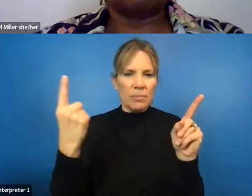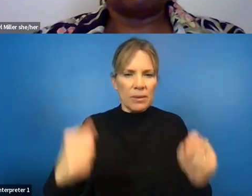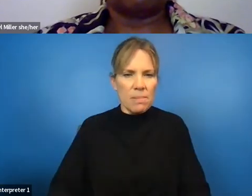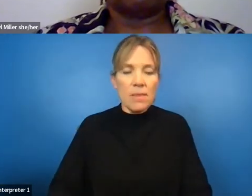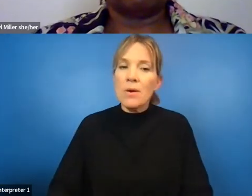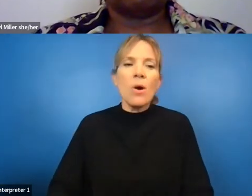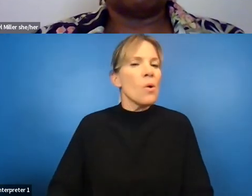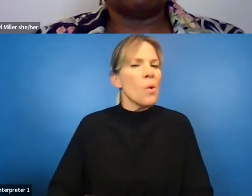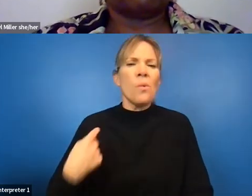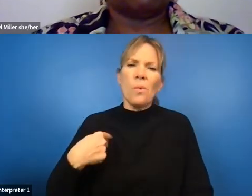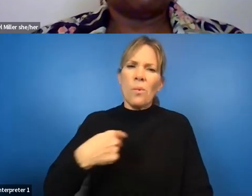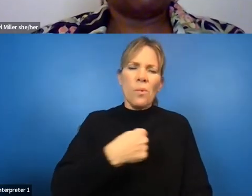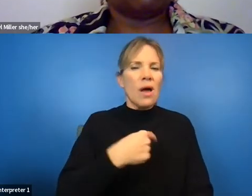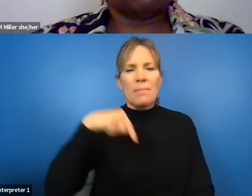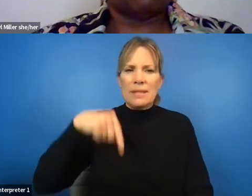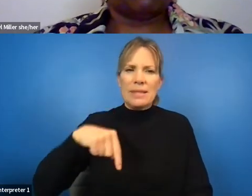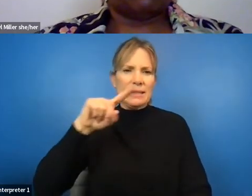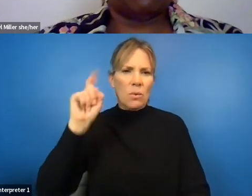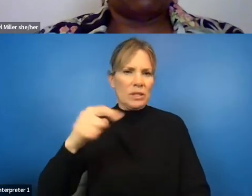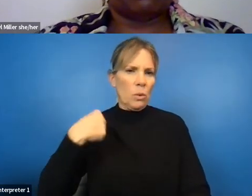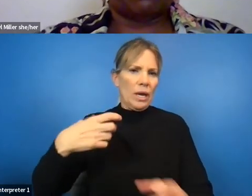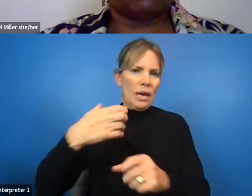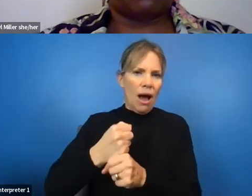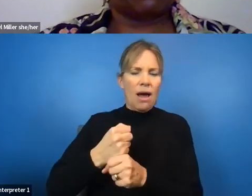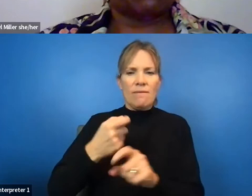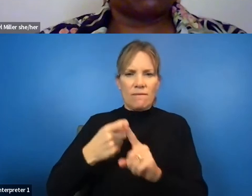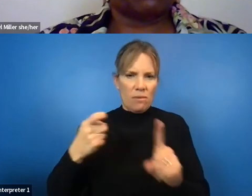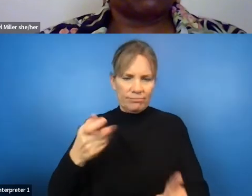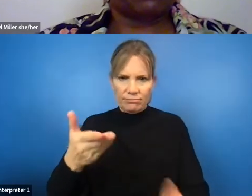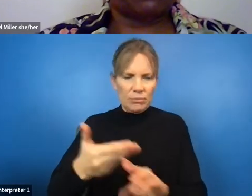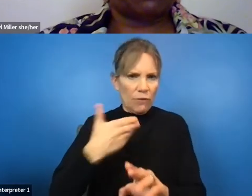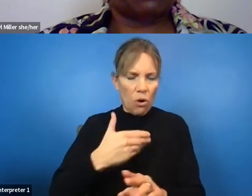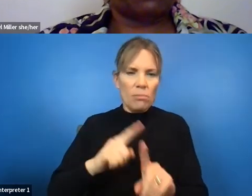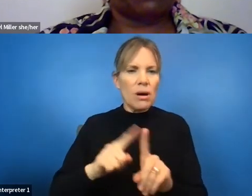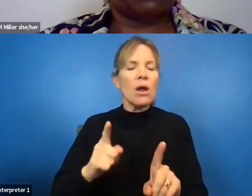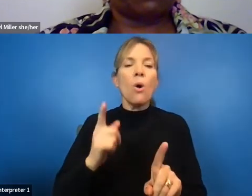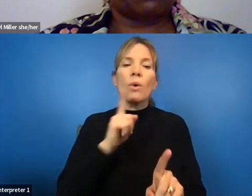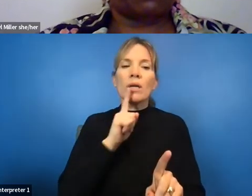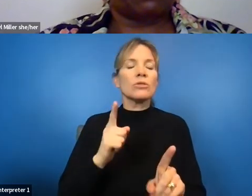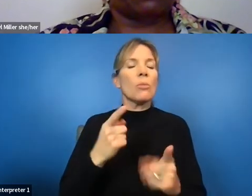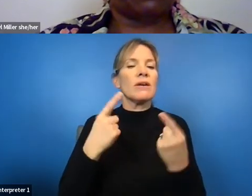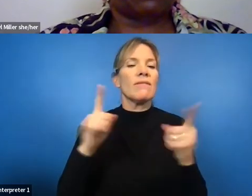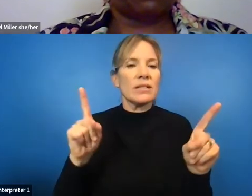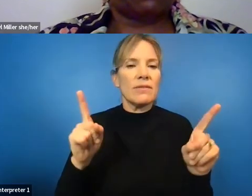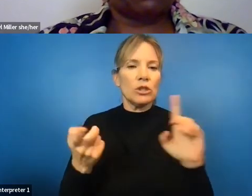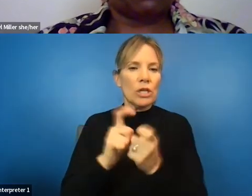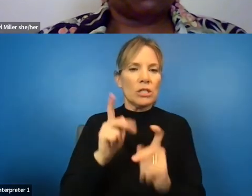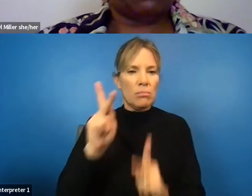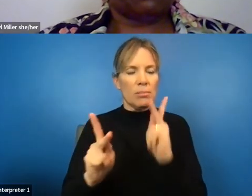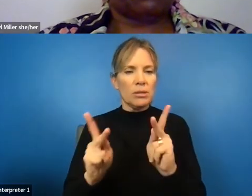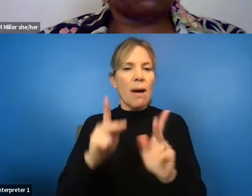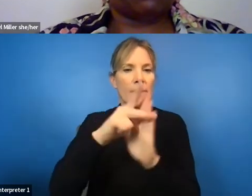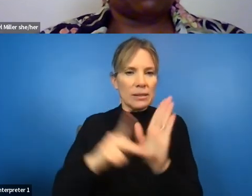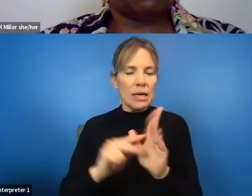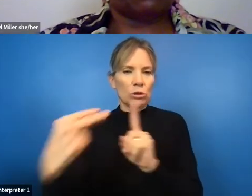We are so much more, this is a question that we received in advance. We are so much more effective in changing public policies and perceptions when we work